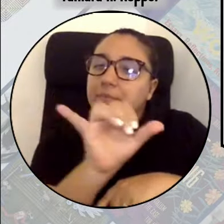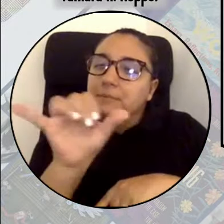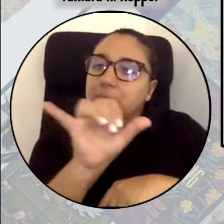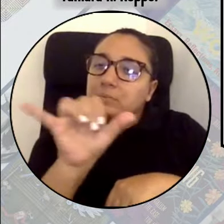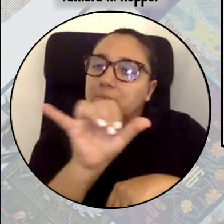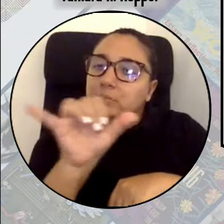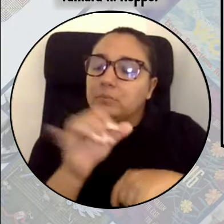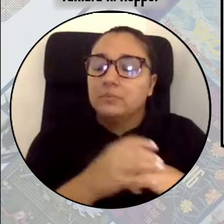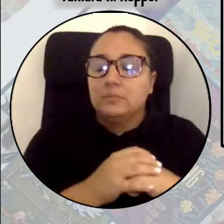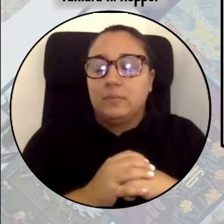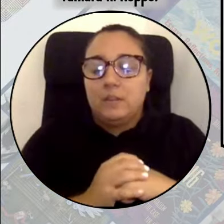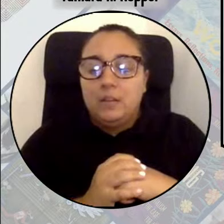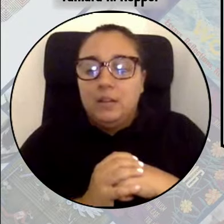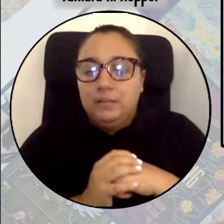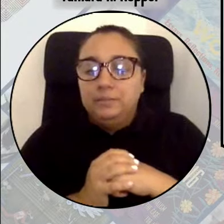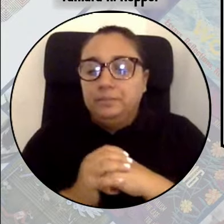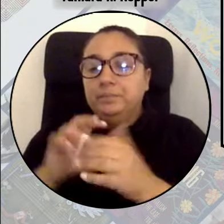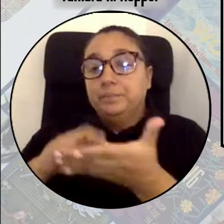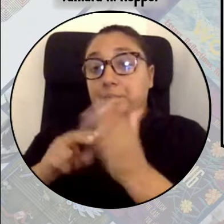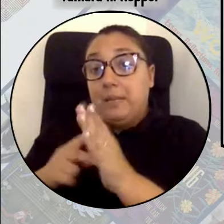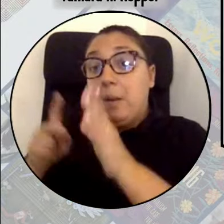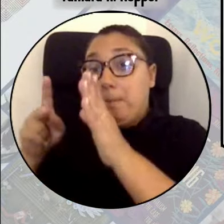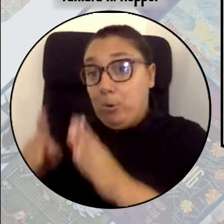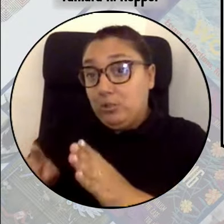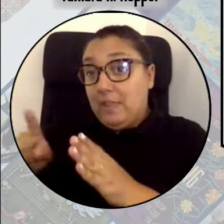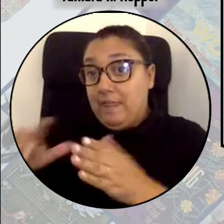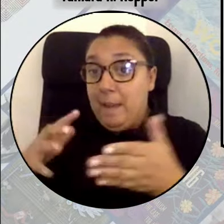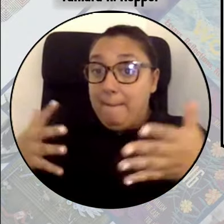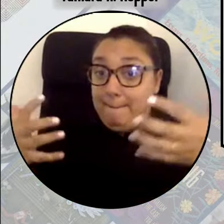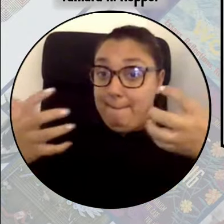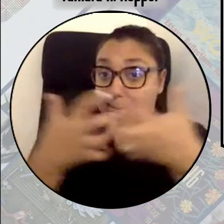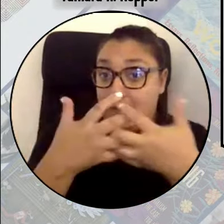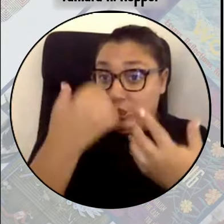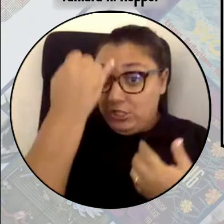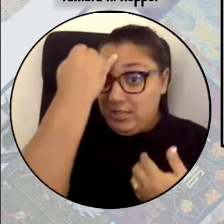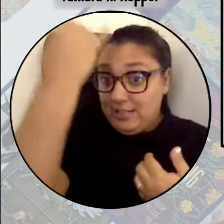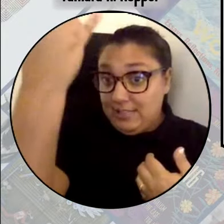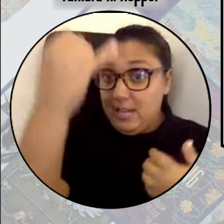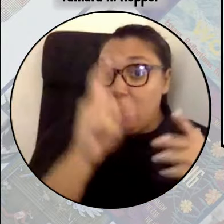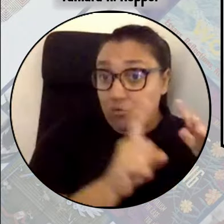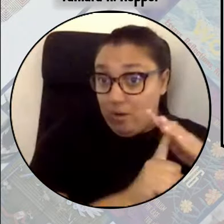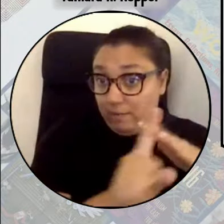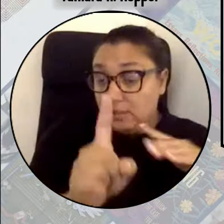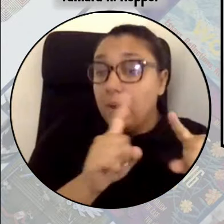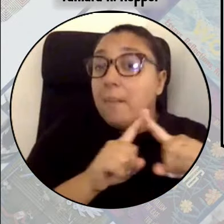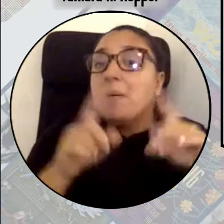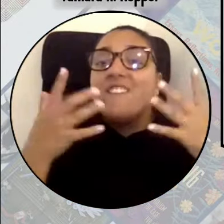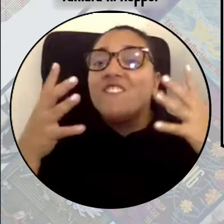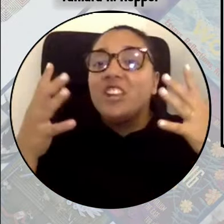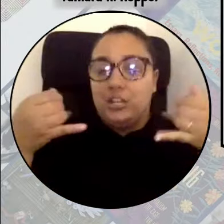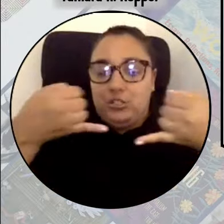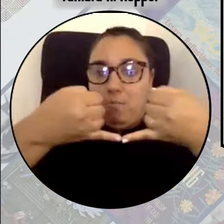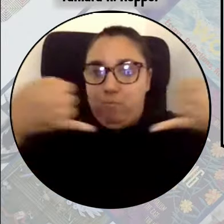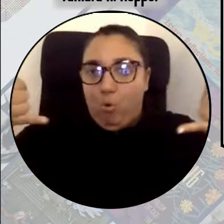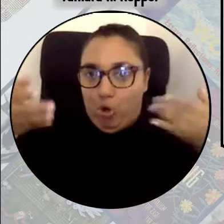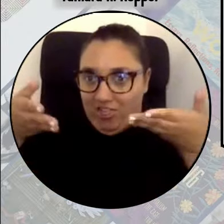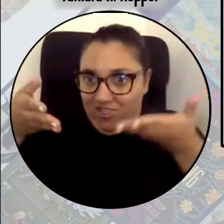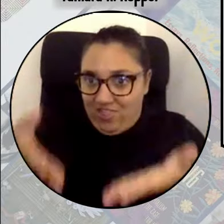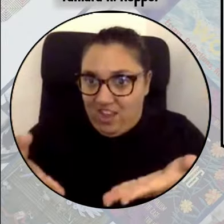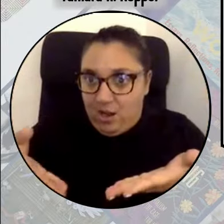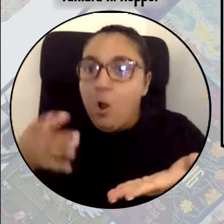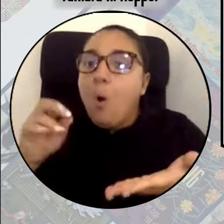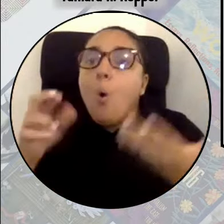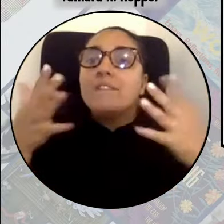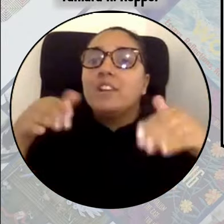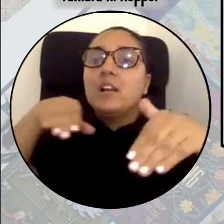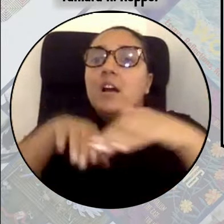the definition of refugee, but they are already at the border or in the United States, right? And they have a legal right